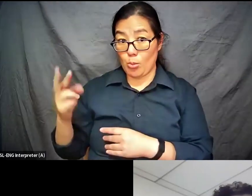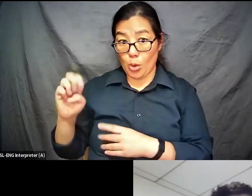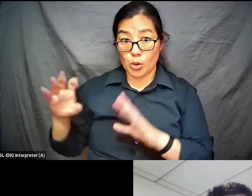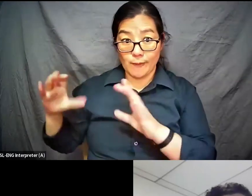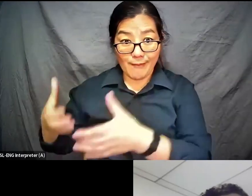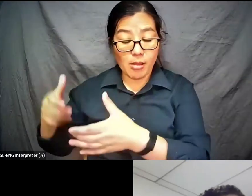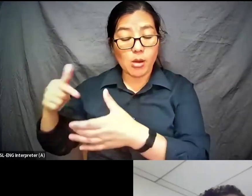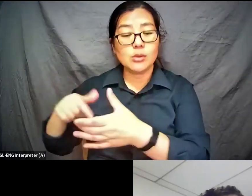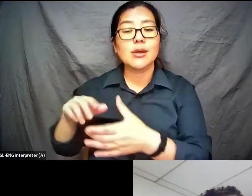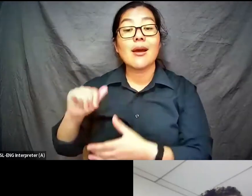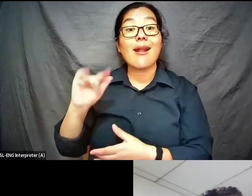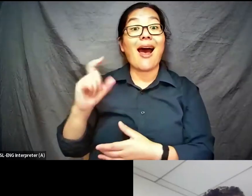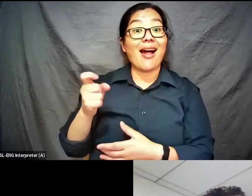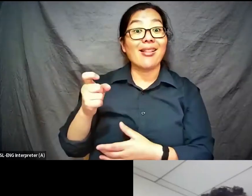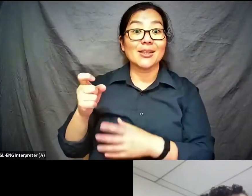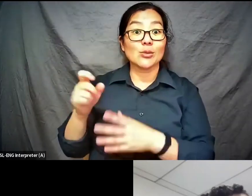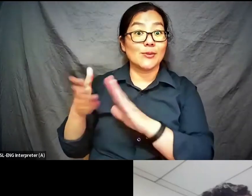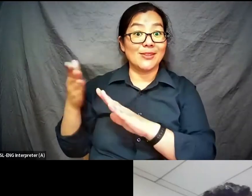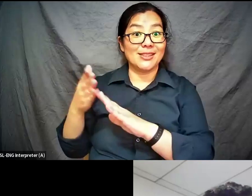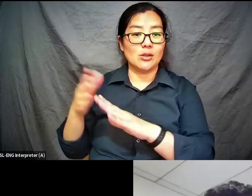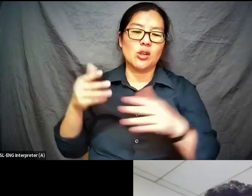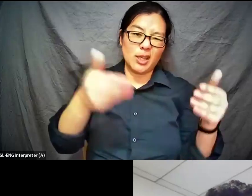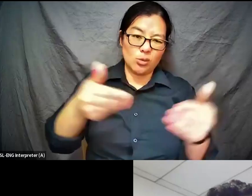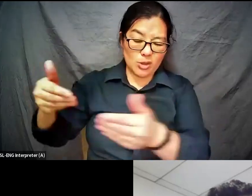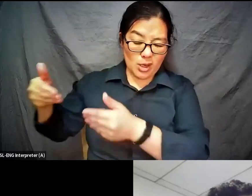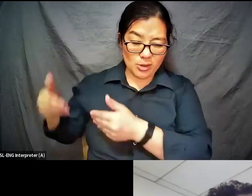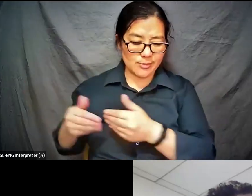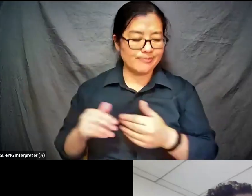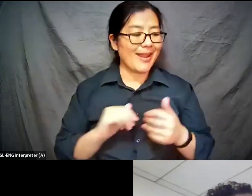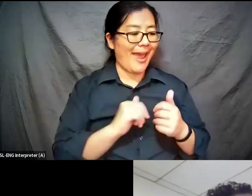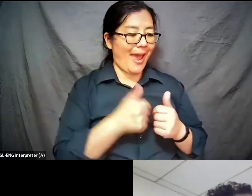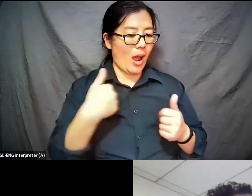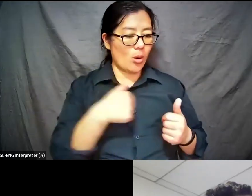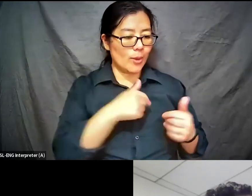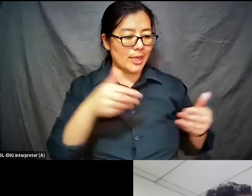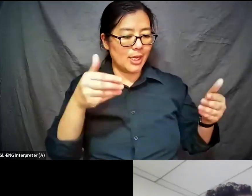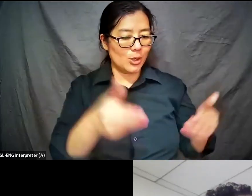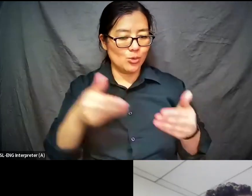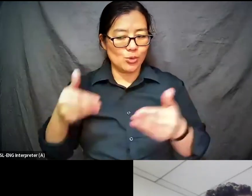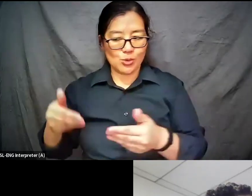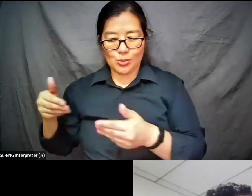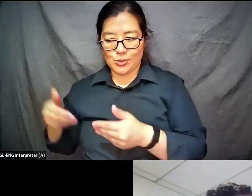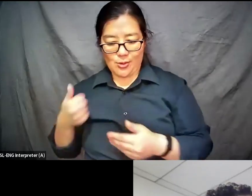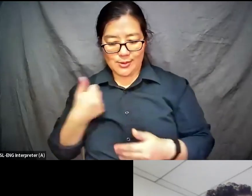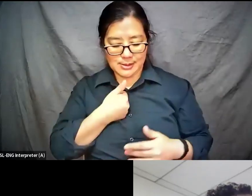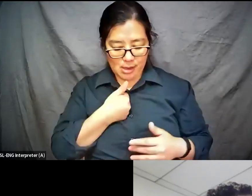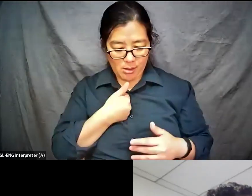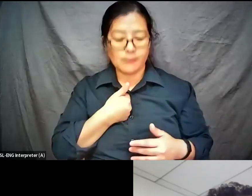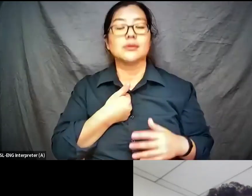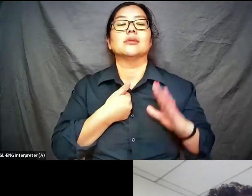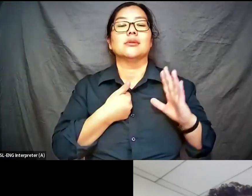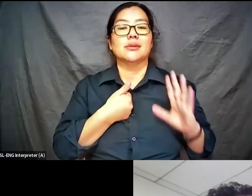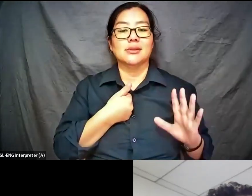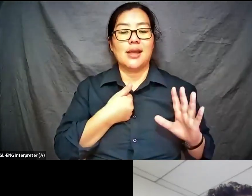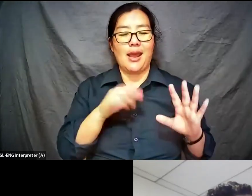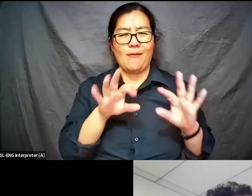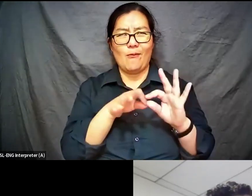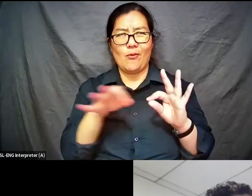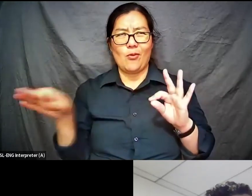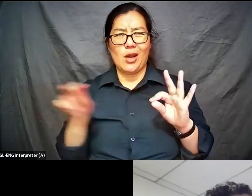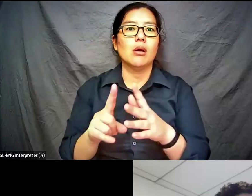disability community building is one that, so crip community building seems to be rooted in disability justice,